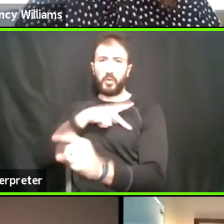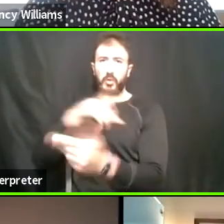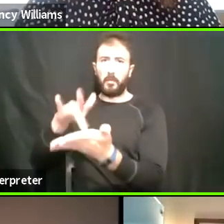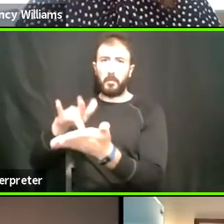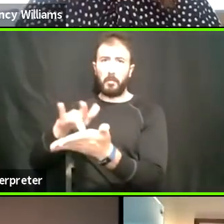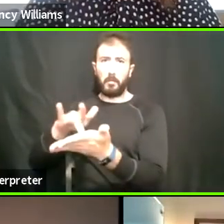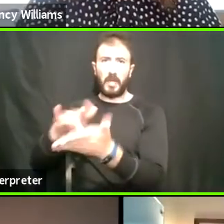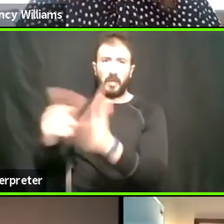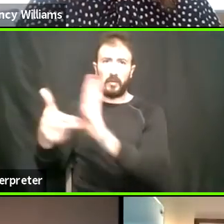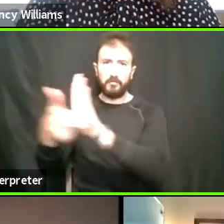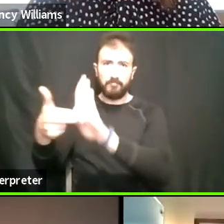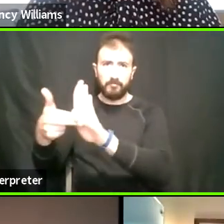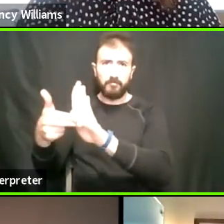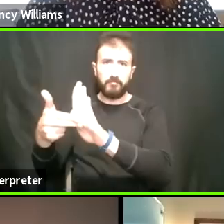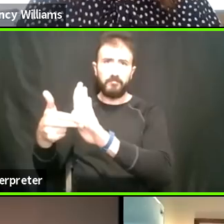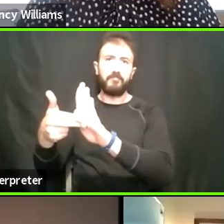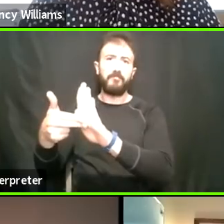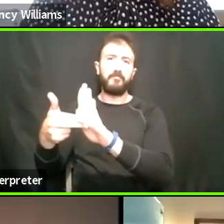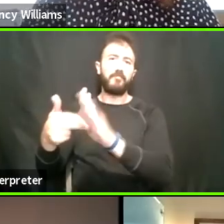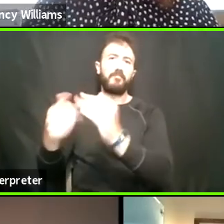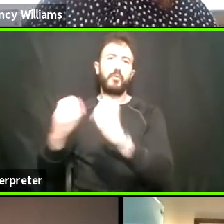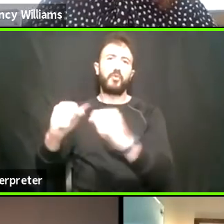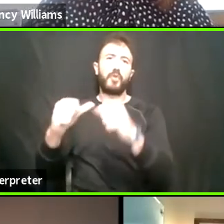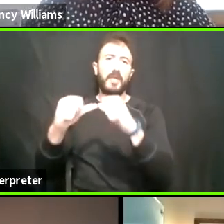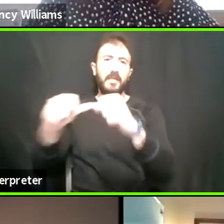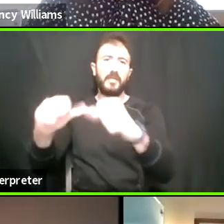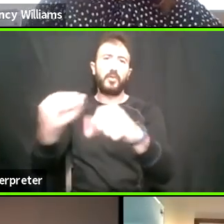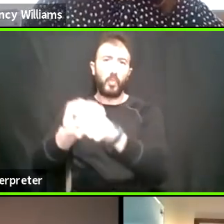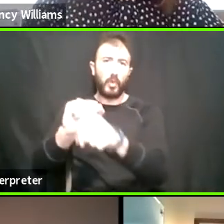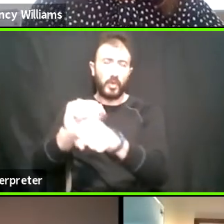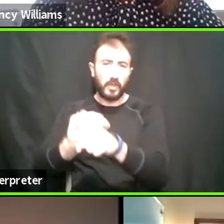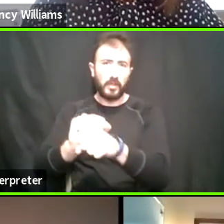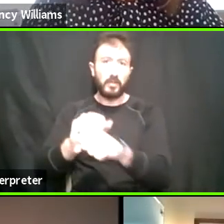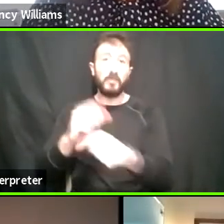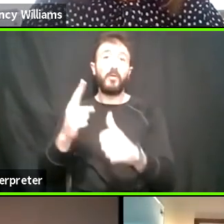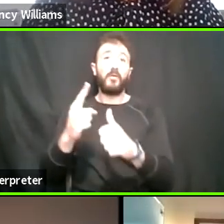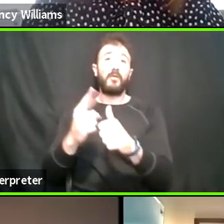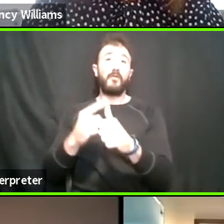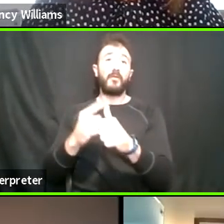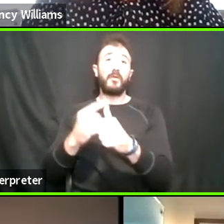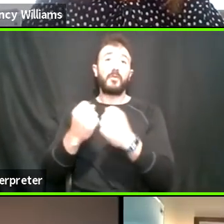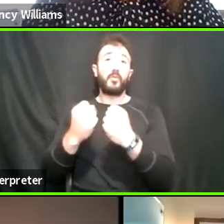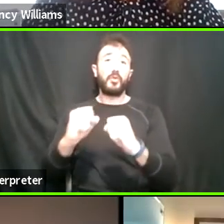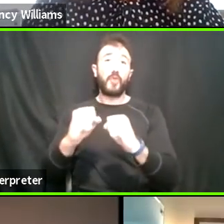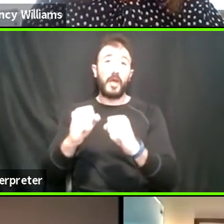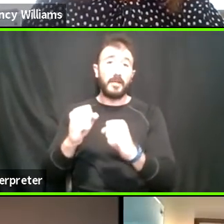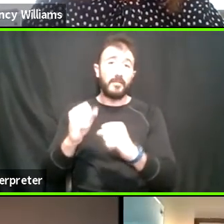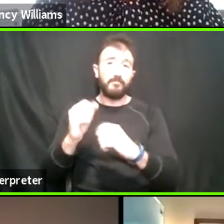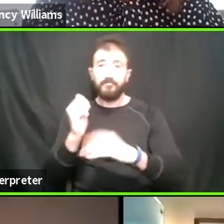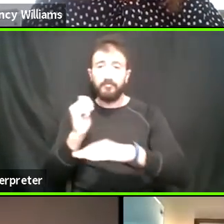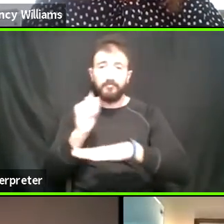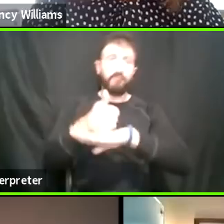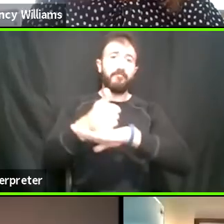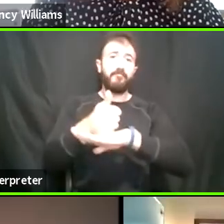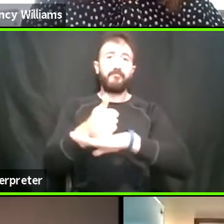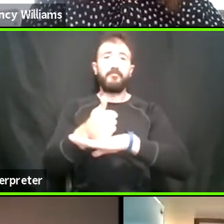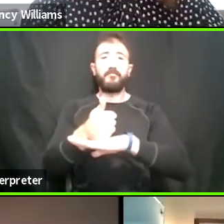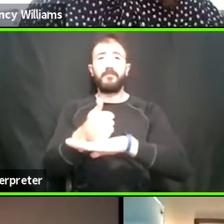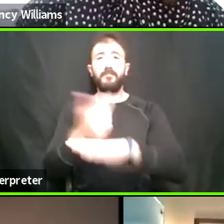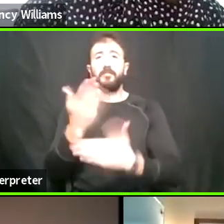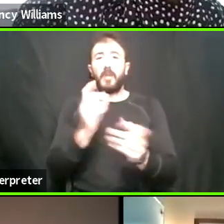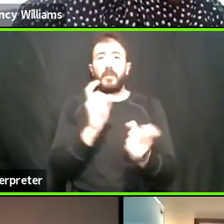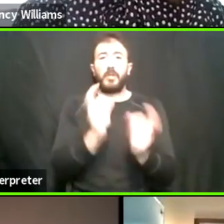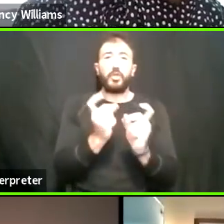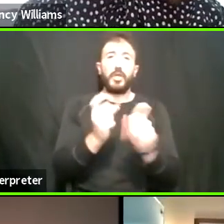continue working. So we always first try and accommodate in the position, and that might be an adjustment to the work site or work